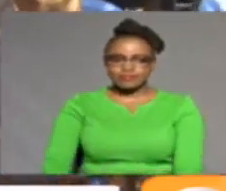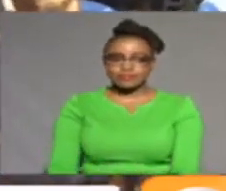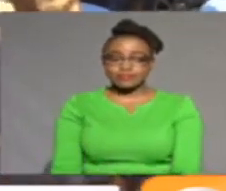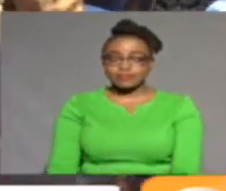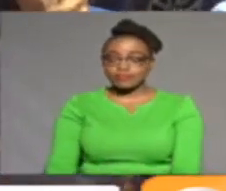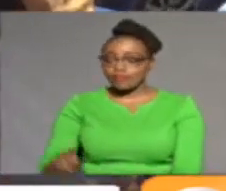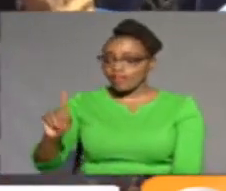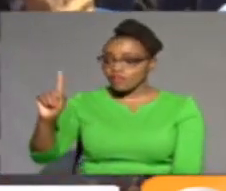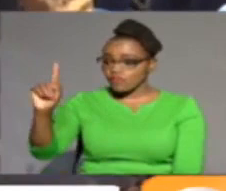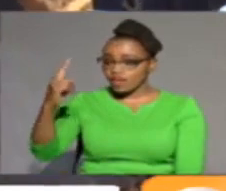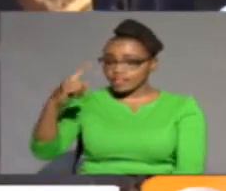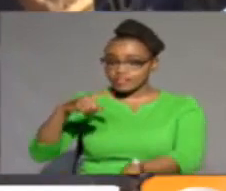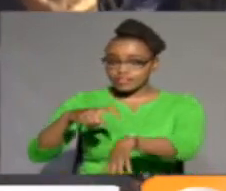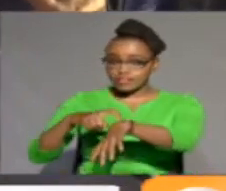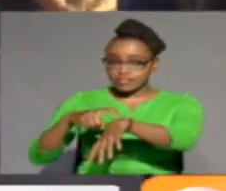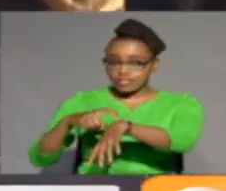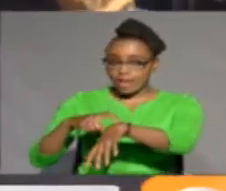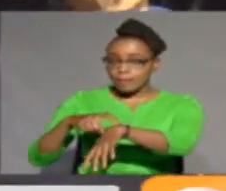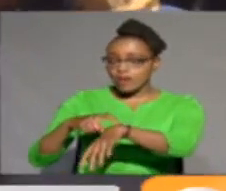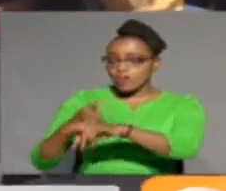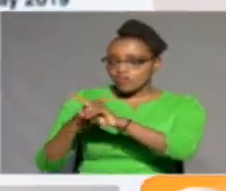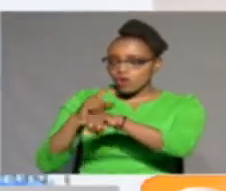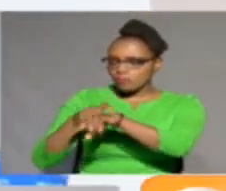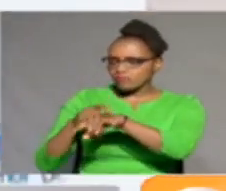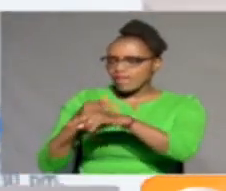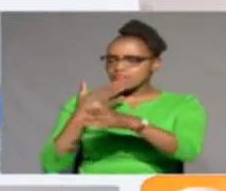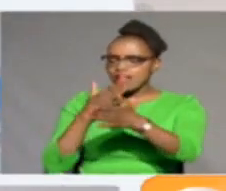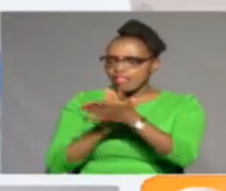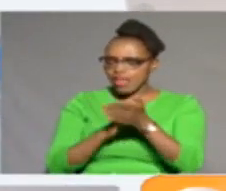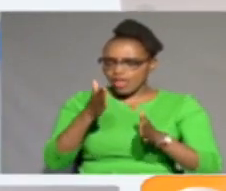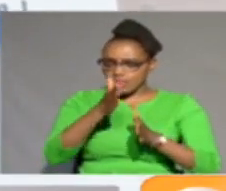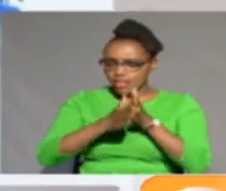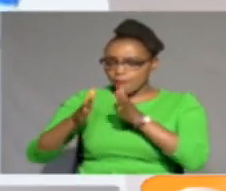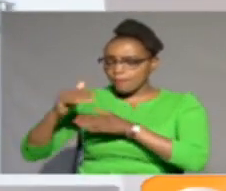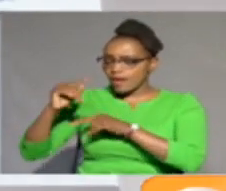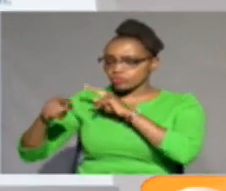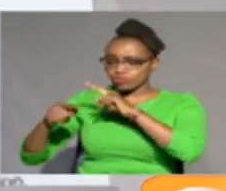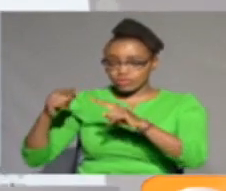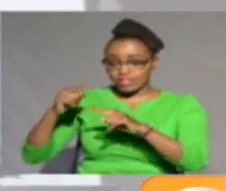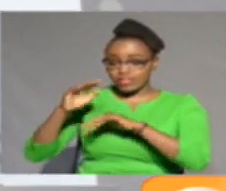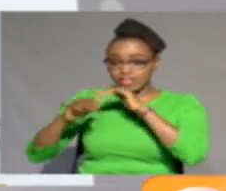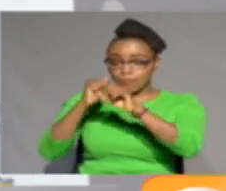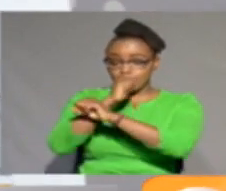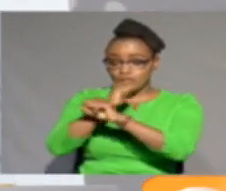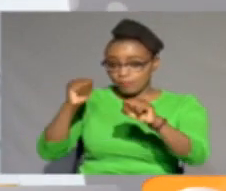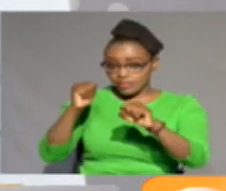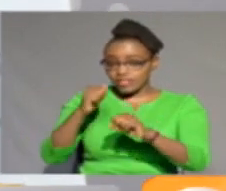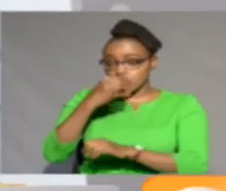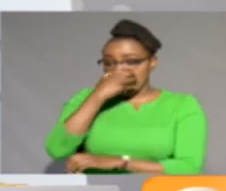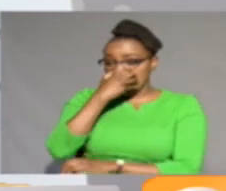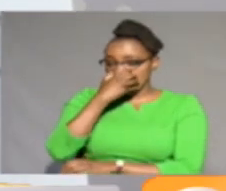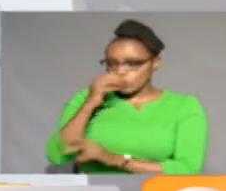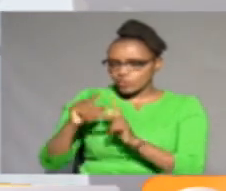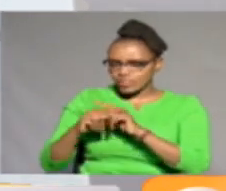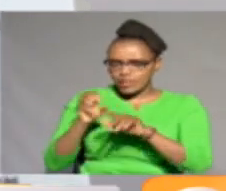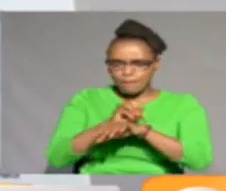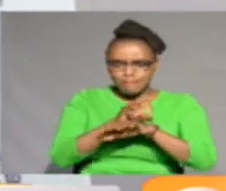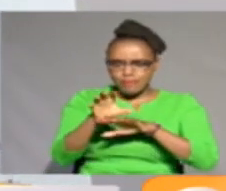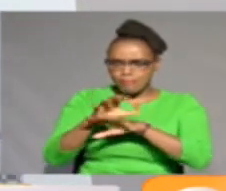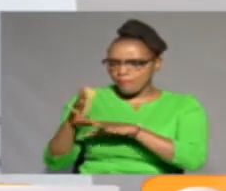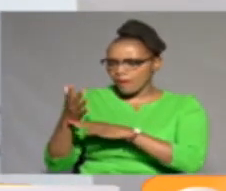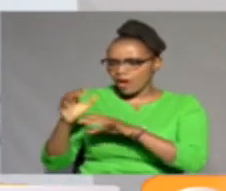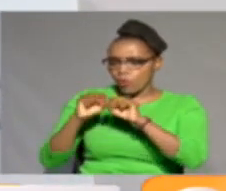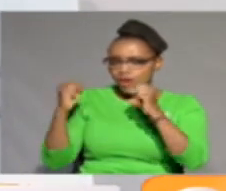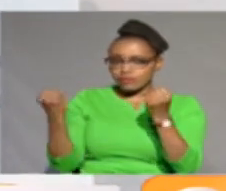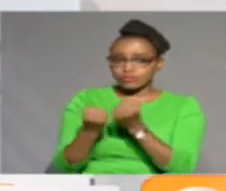For the first time since this letter alleging a plot to assassinate Deputy President Dr. William Ruto started doing the rounds on